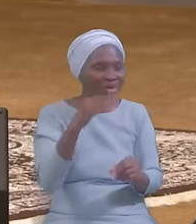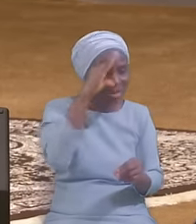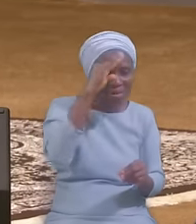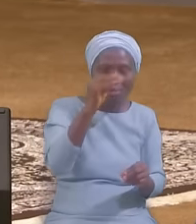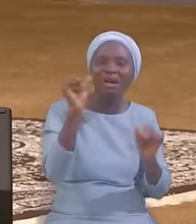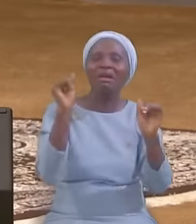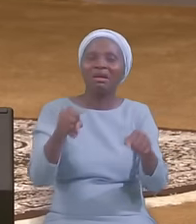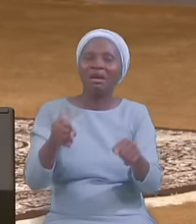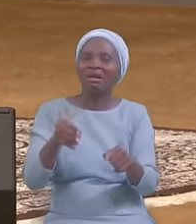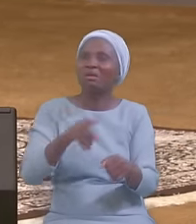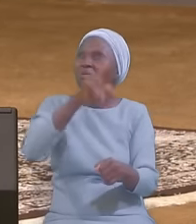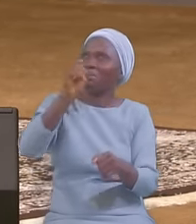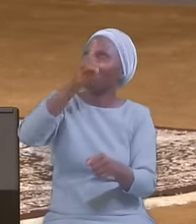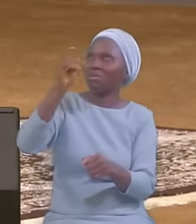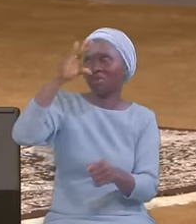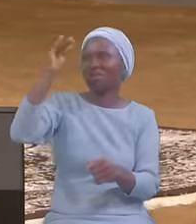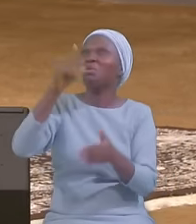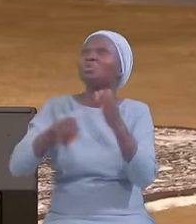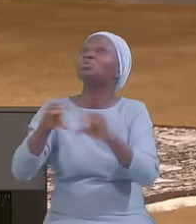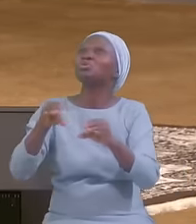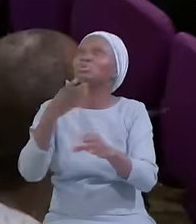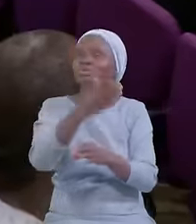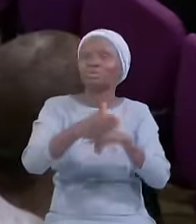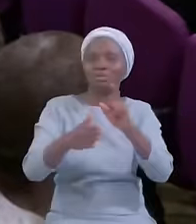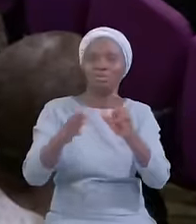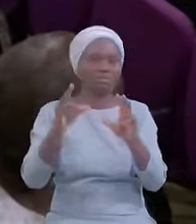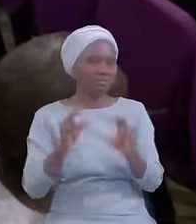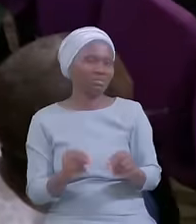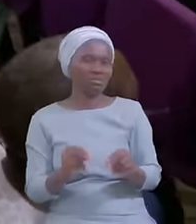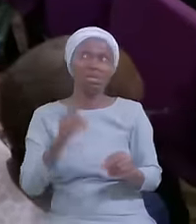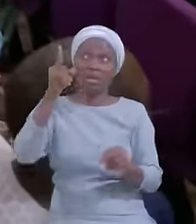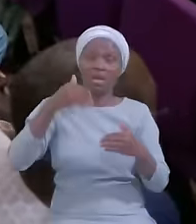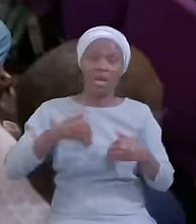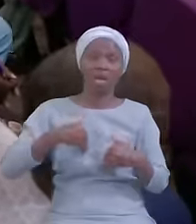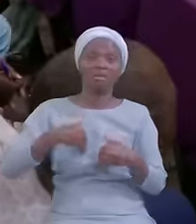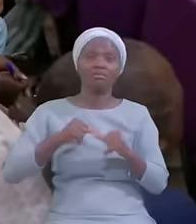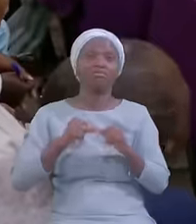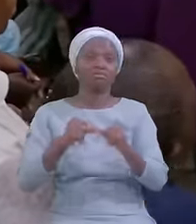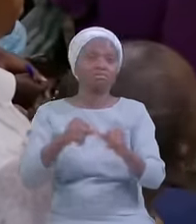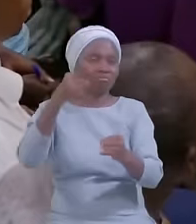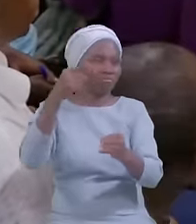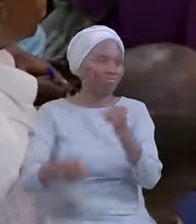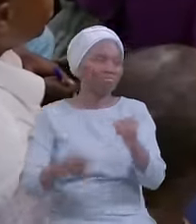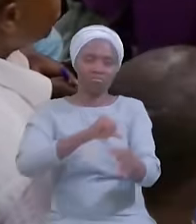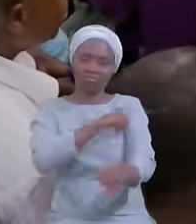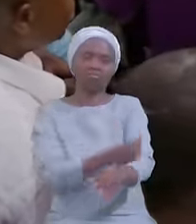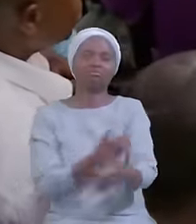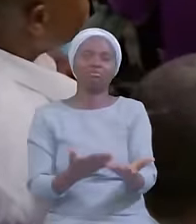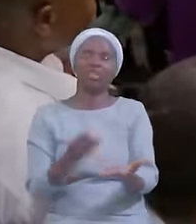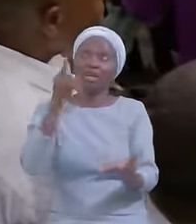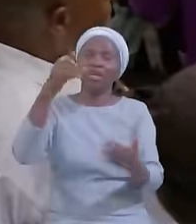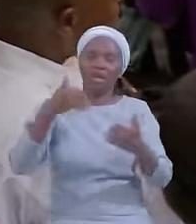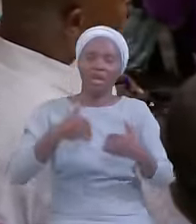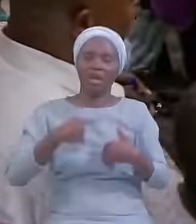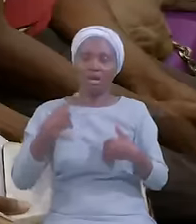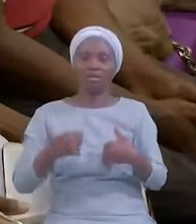can say, what doest thou? What does that mean? He has final authority. Over your problem, he has